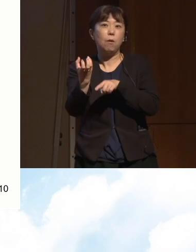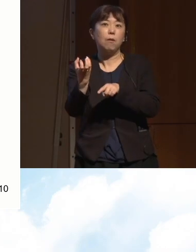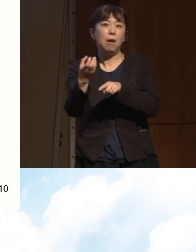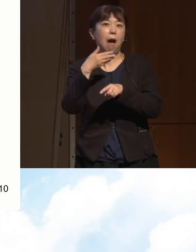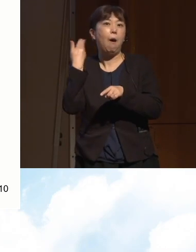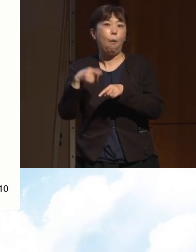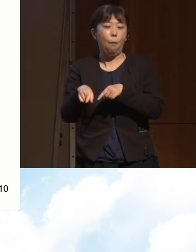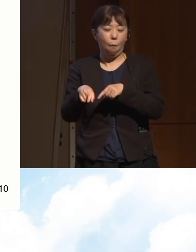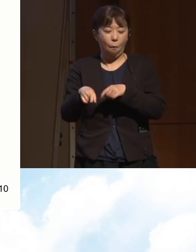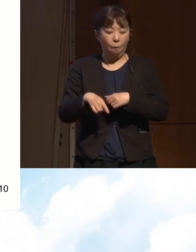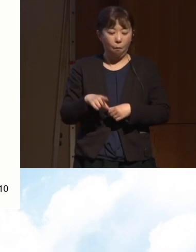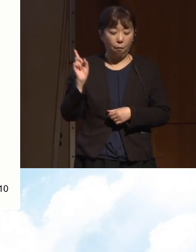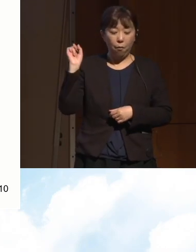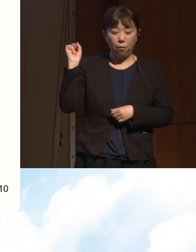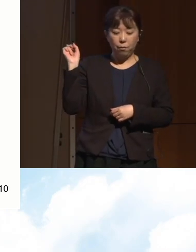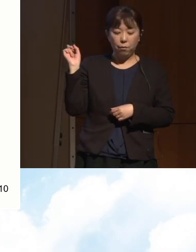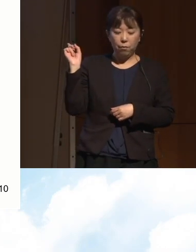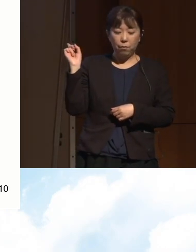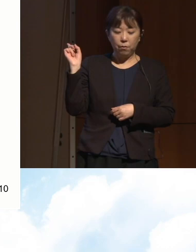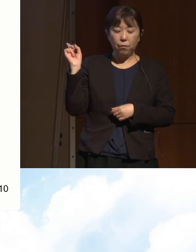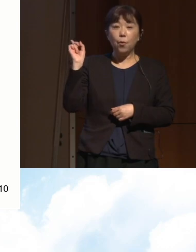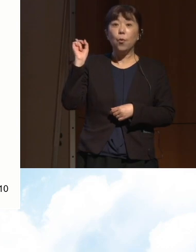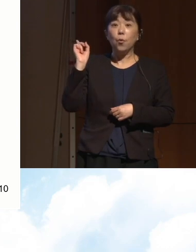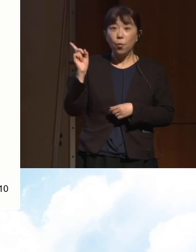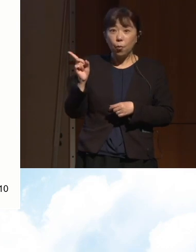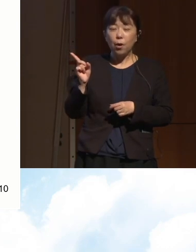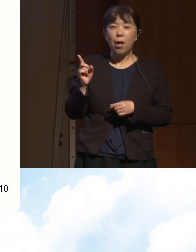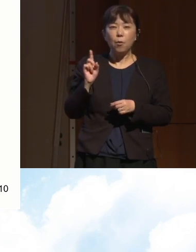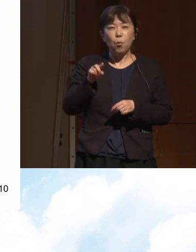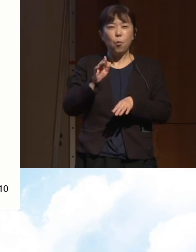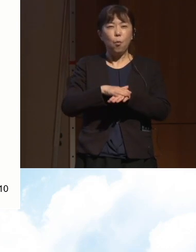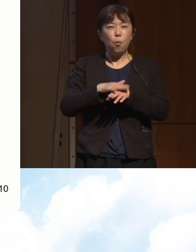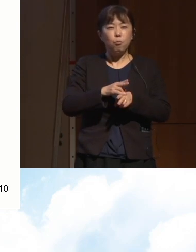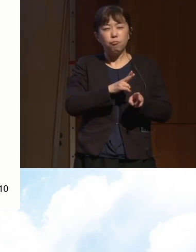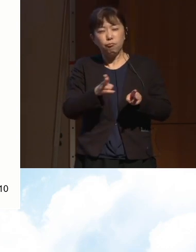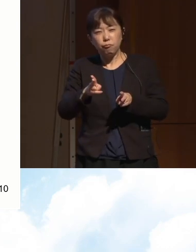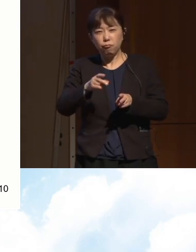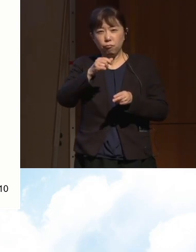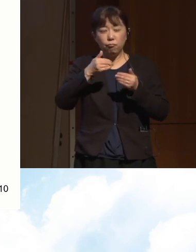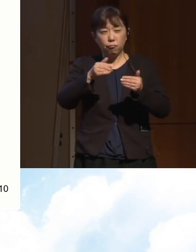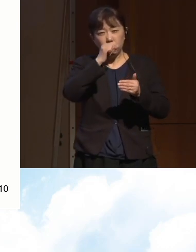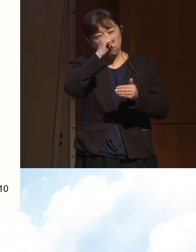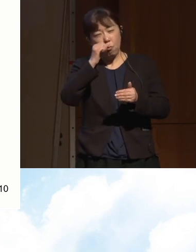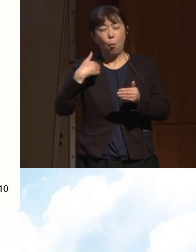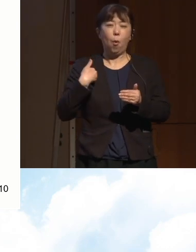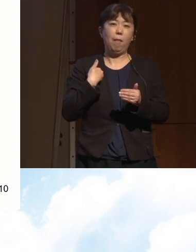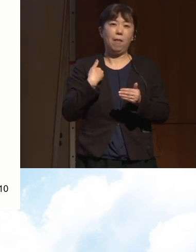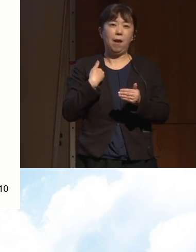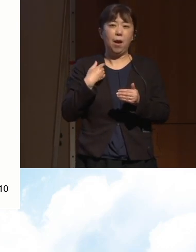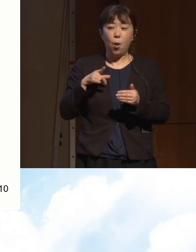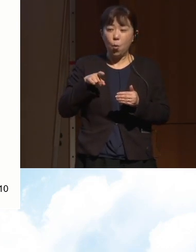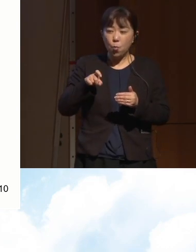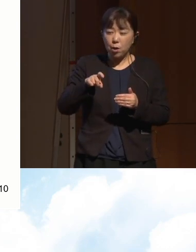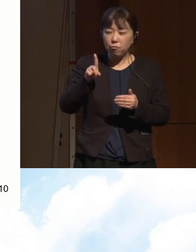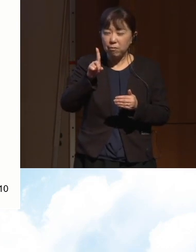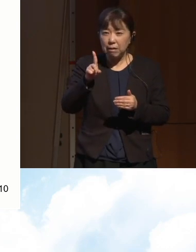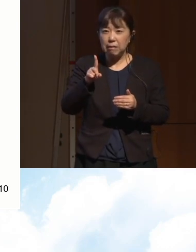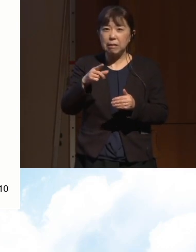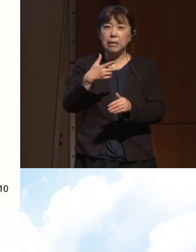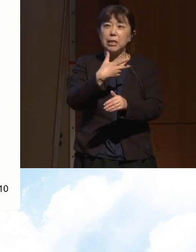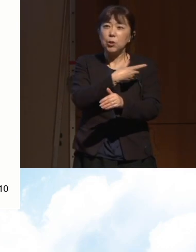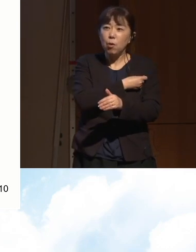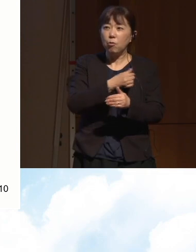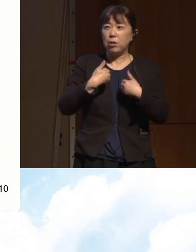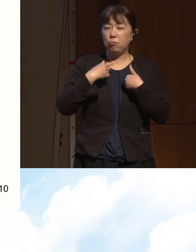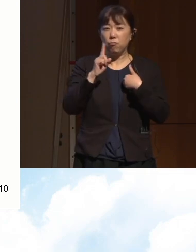for preparedness. Which viruses do we need to study? What do we need vaccines against? And so if we think about just